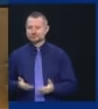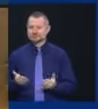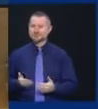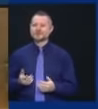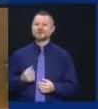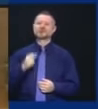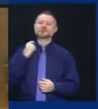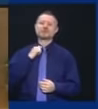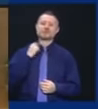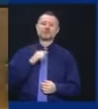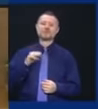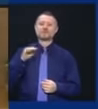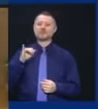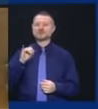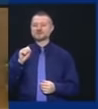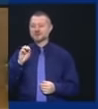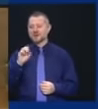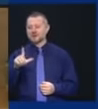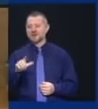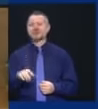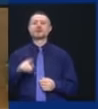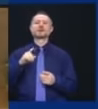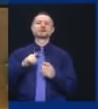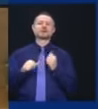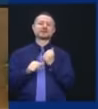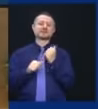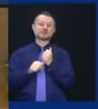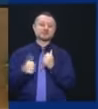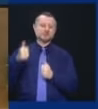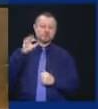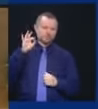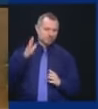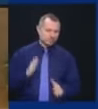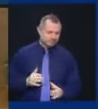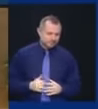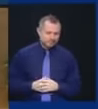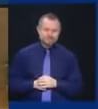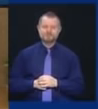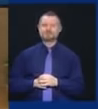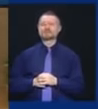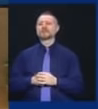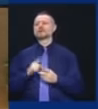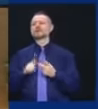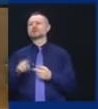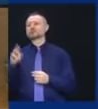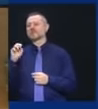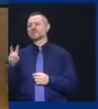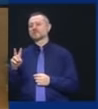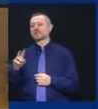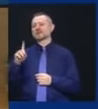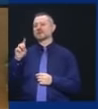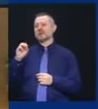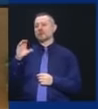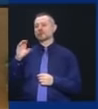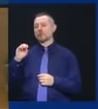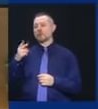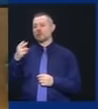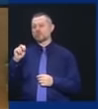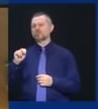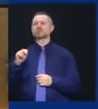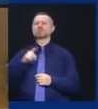is Senior Assistant Pastor at Grace Church. Reverend Dr. DeCohen, who is the President of